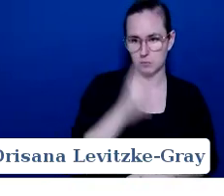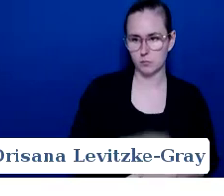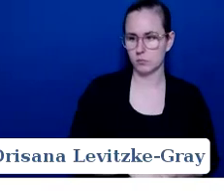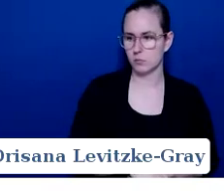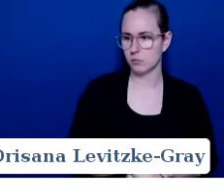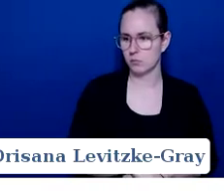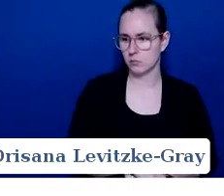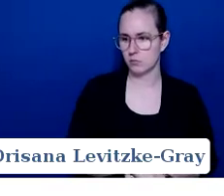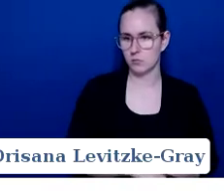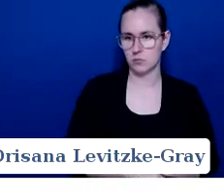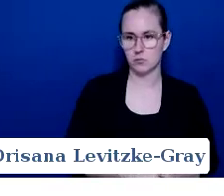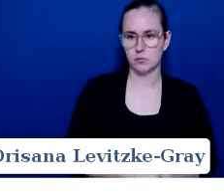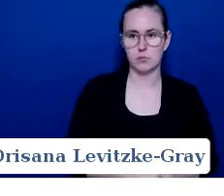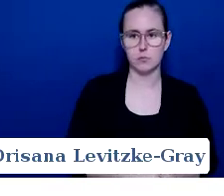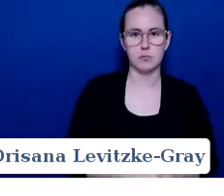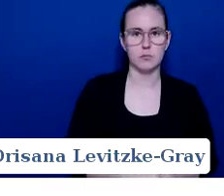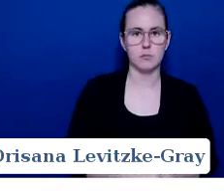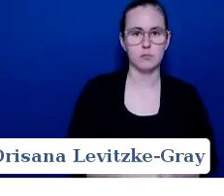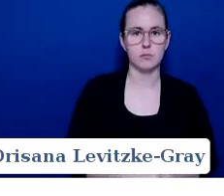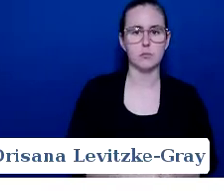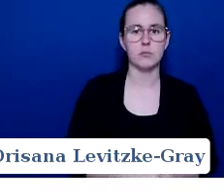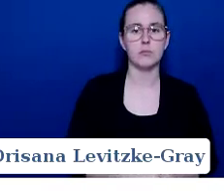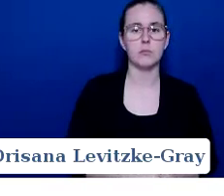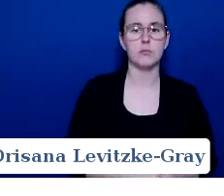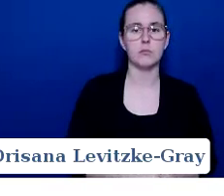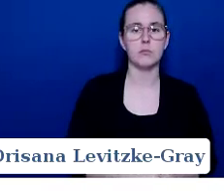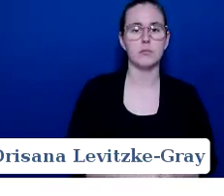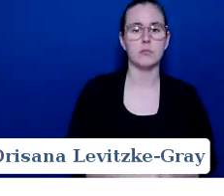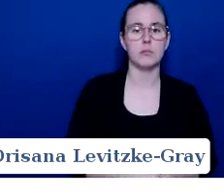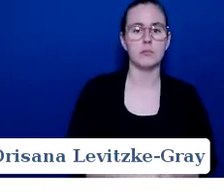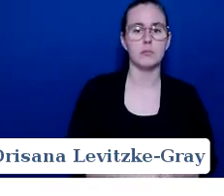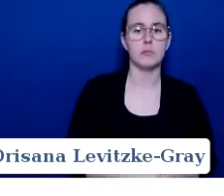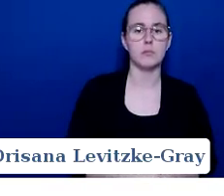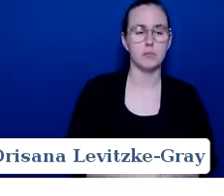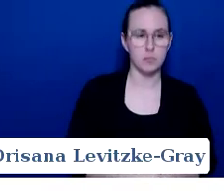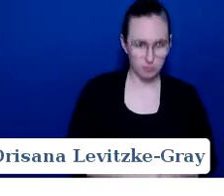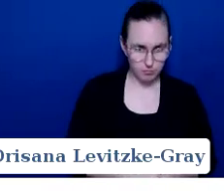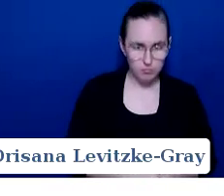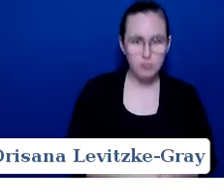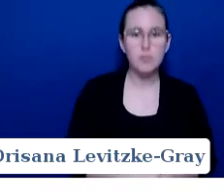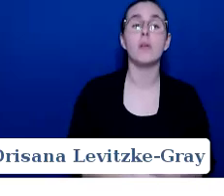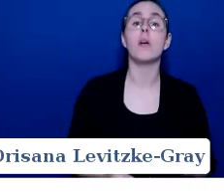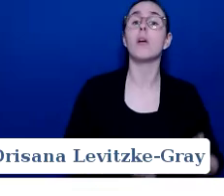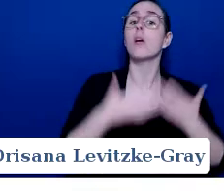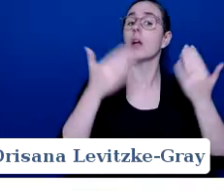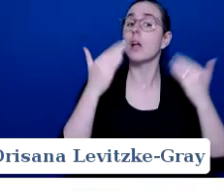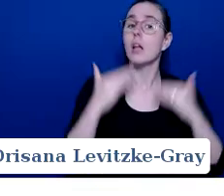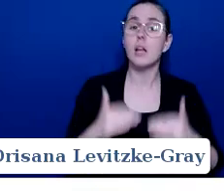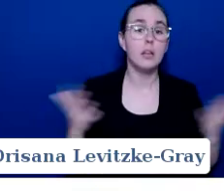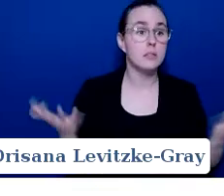step of the project, and this project will be supported as well by the World Bank, is to develop the individual